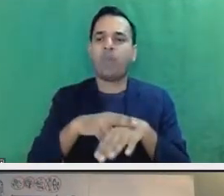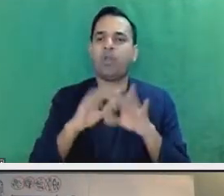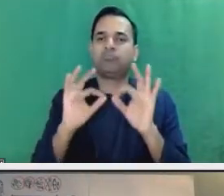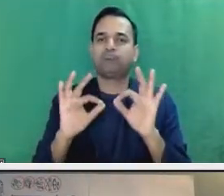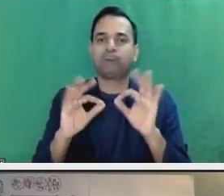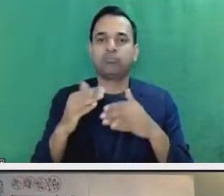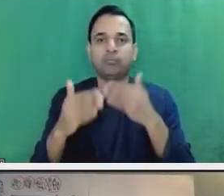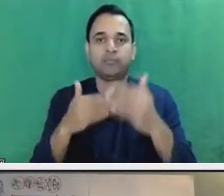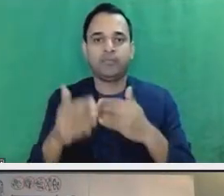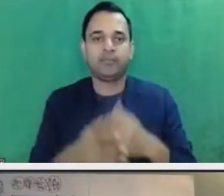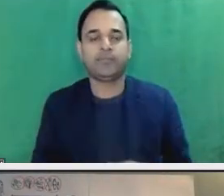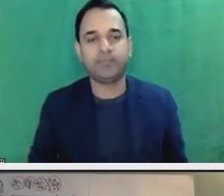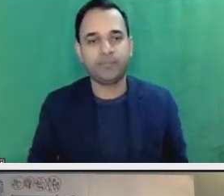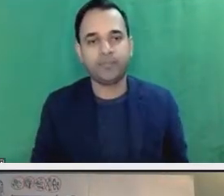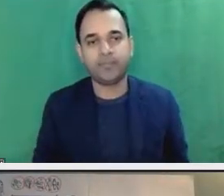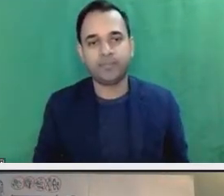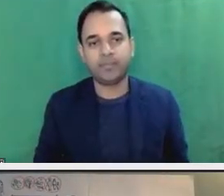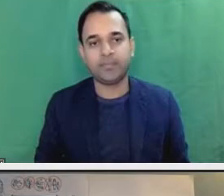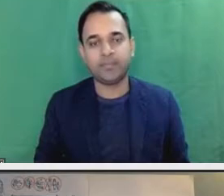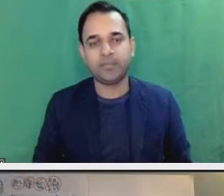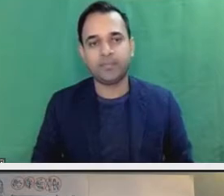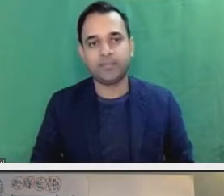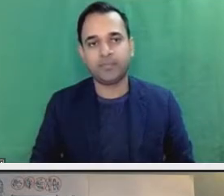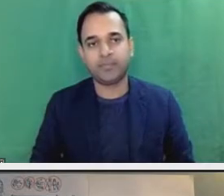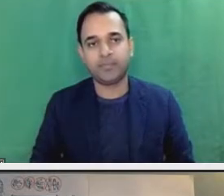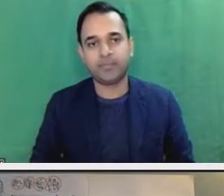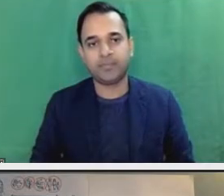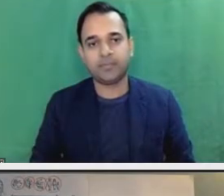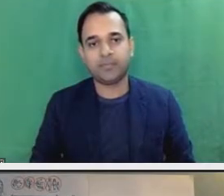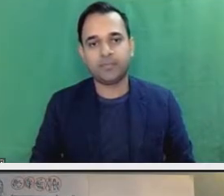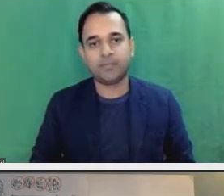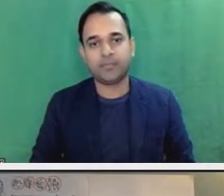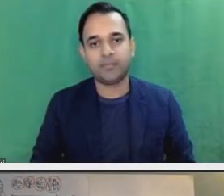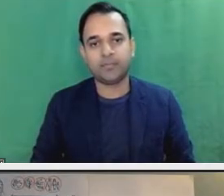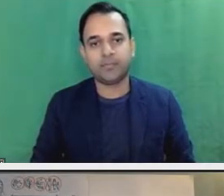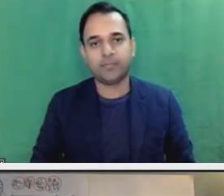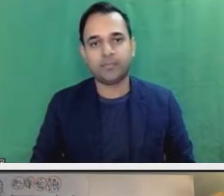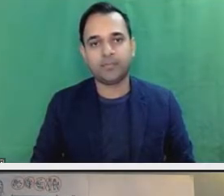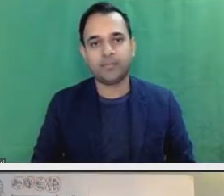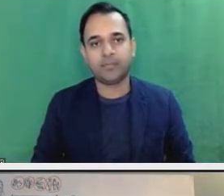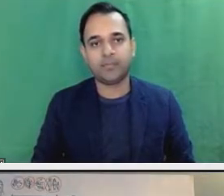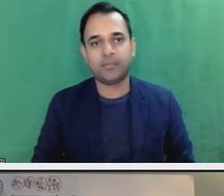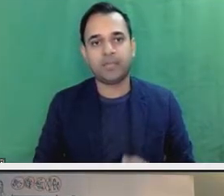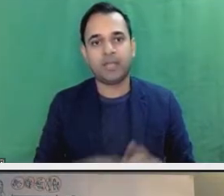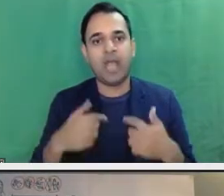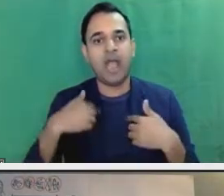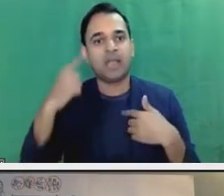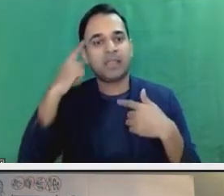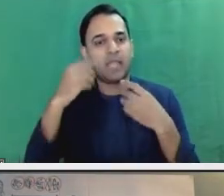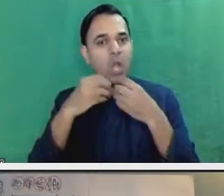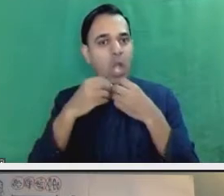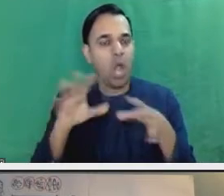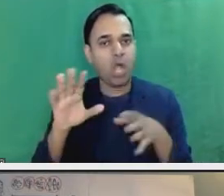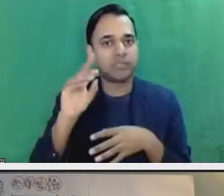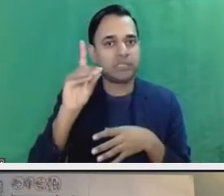Hi, Maya, I think we've lost David Boyd there. Okay, all right. Then I guess then we